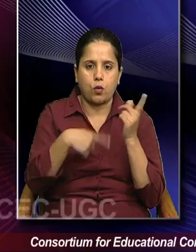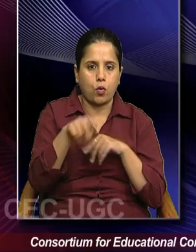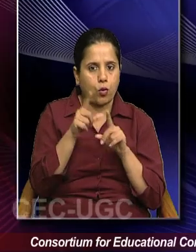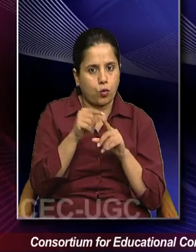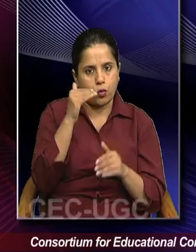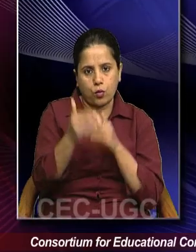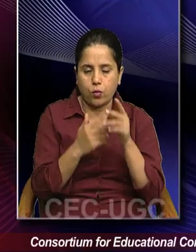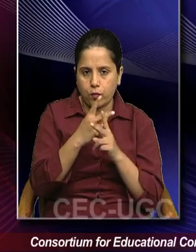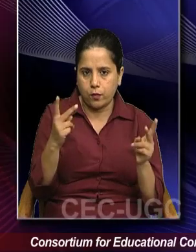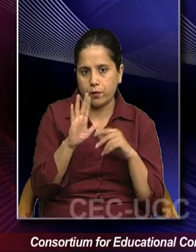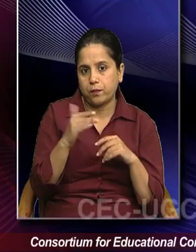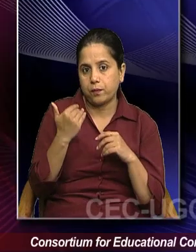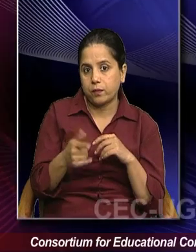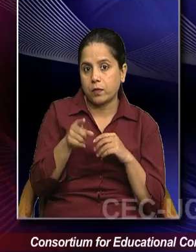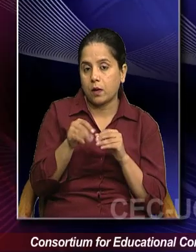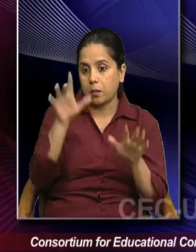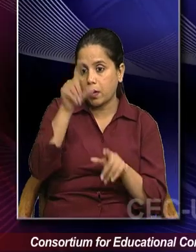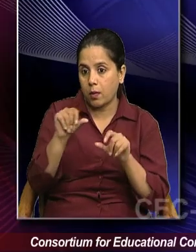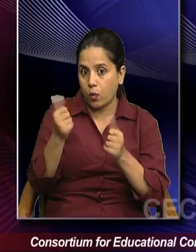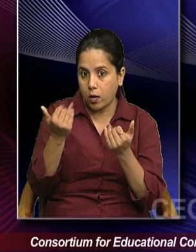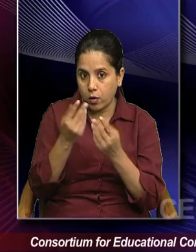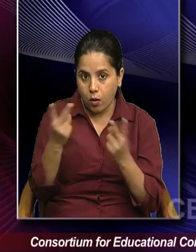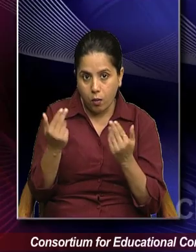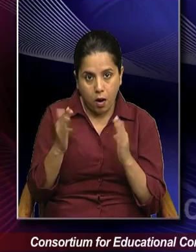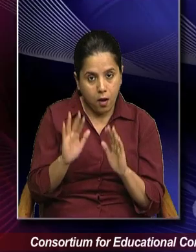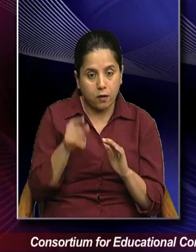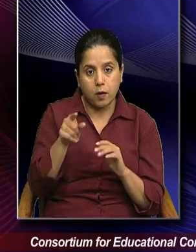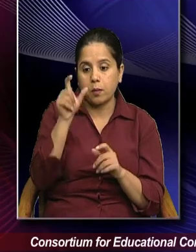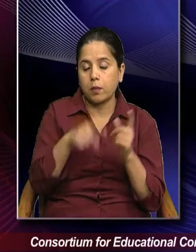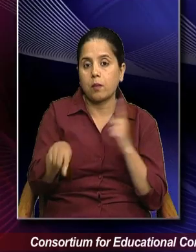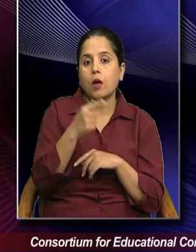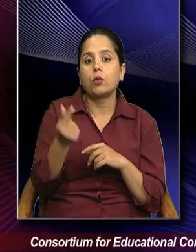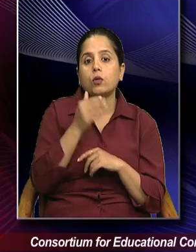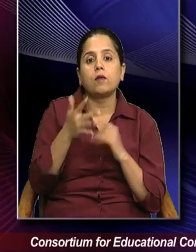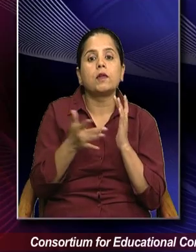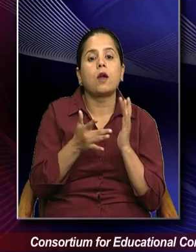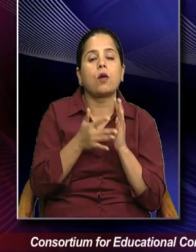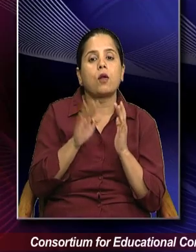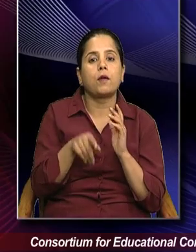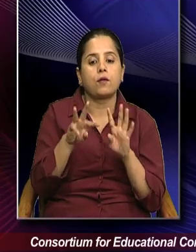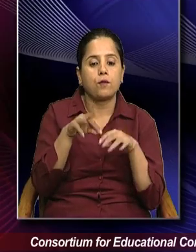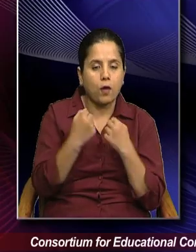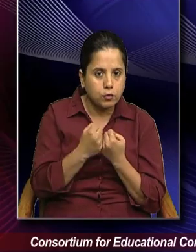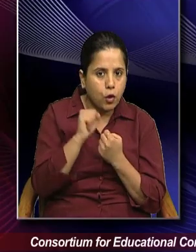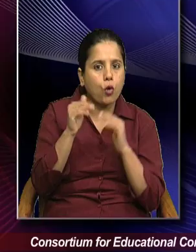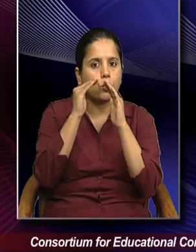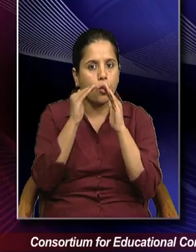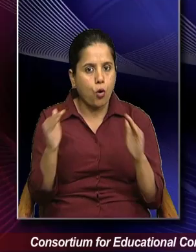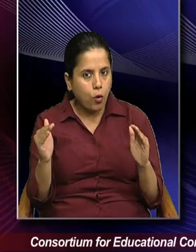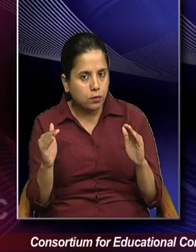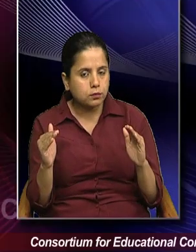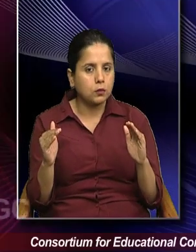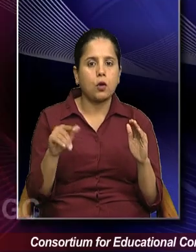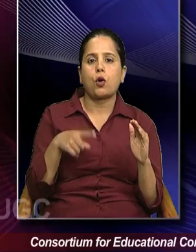intervention, a technological is reaching to layman, and our citizens are using that technology to their workshops, to their home, to